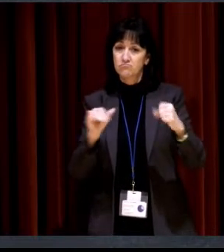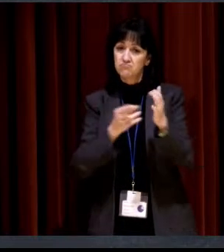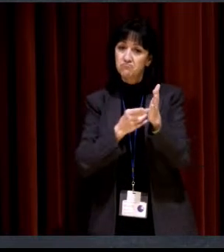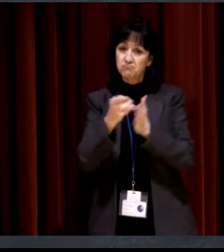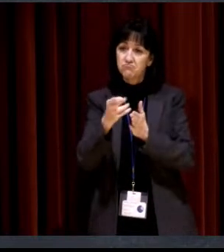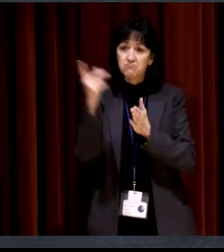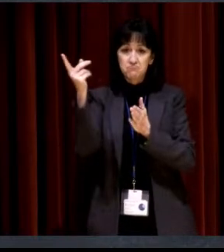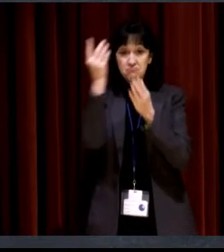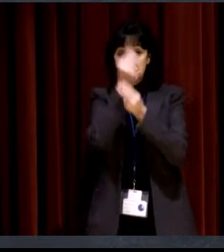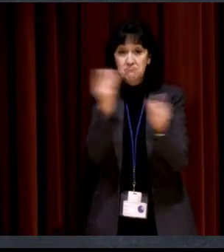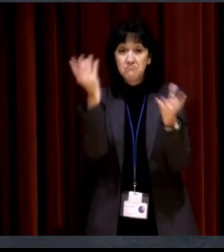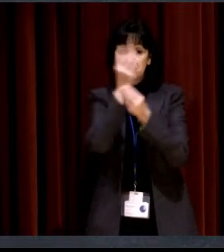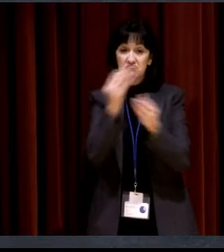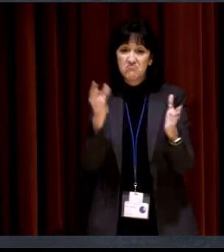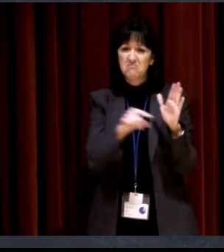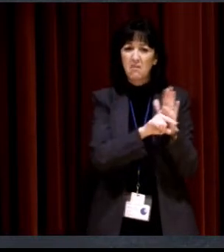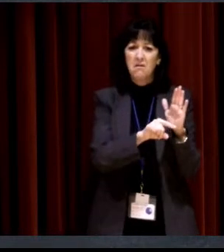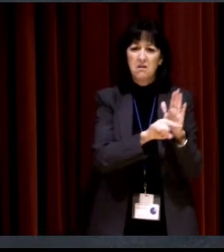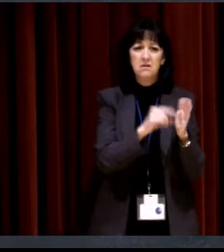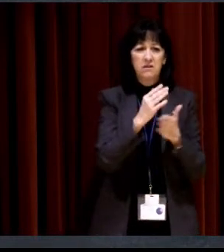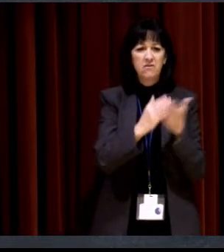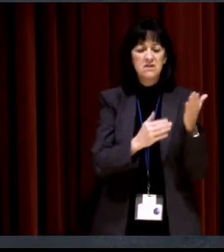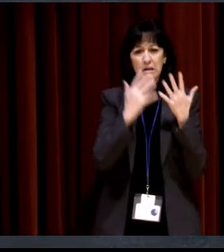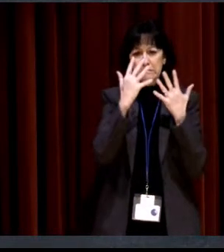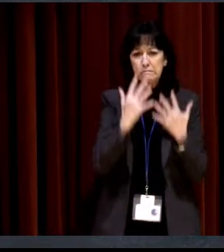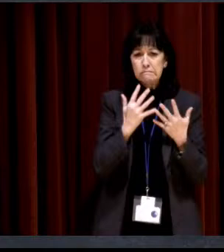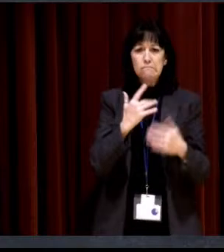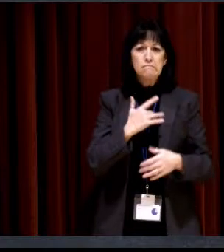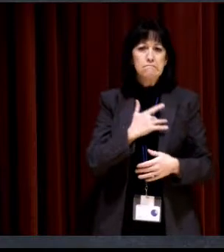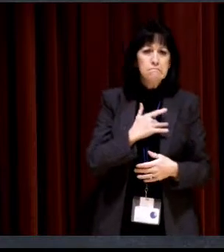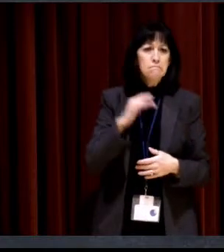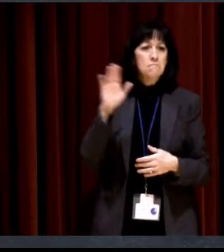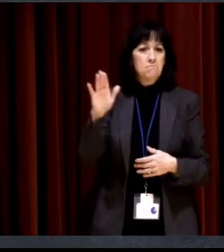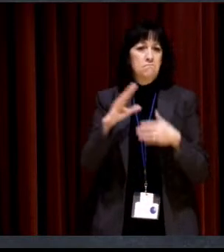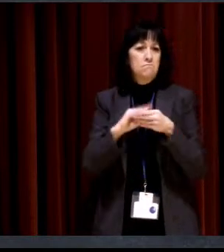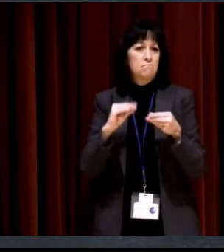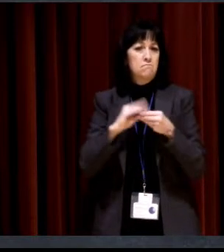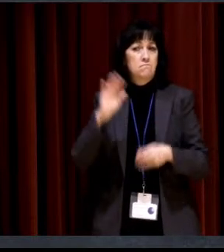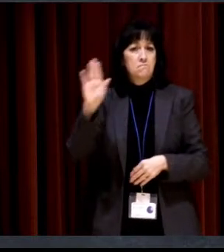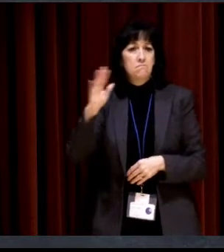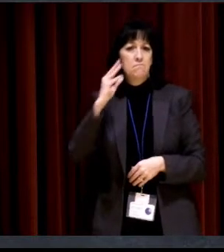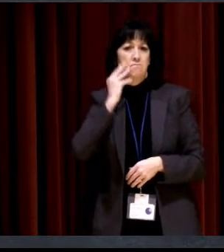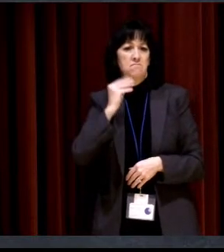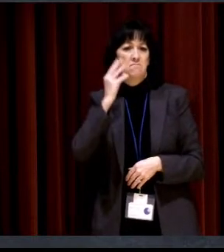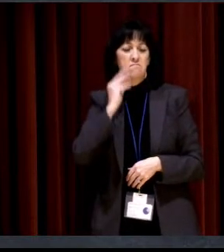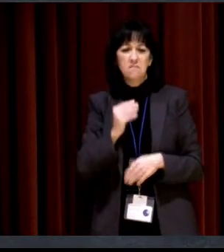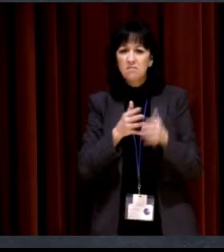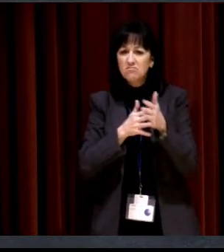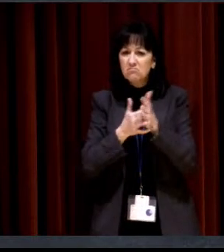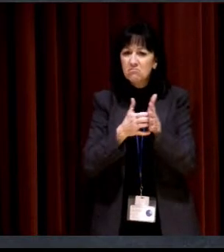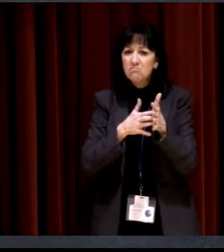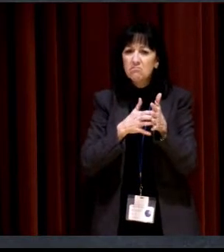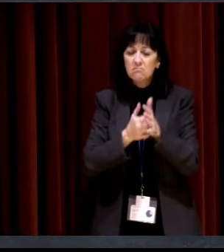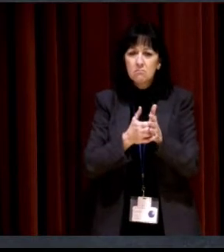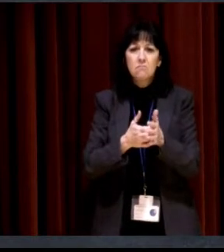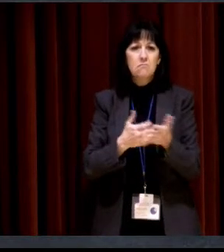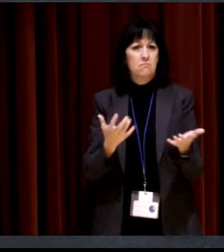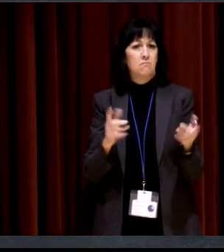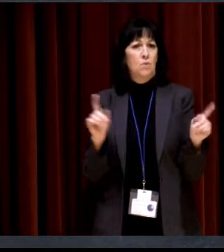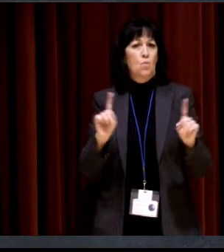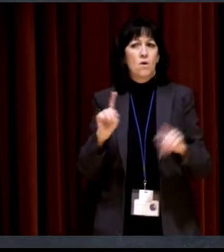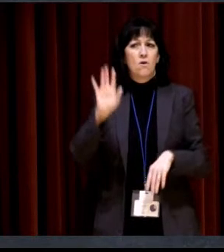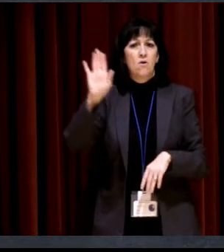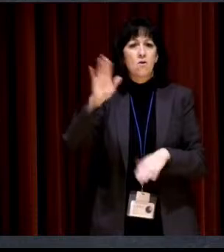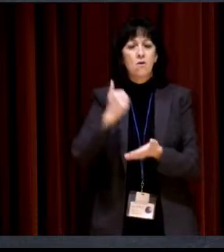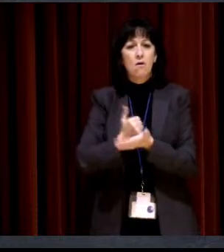have an obligation to all the children in this city and across our state to do what's necessary so that they can be successful in